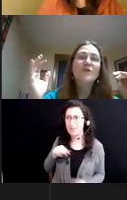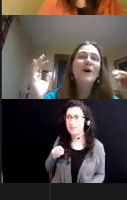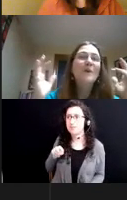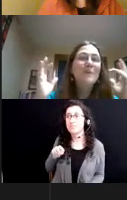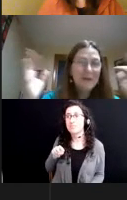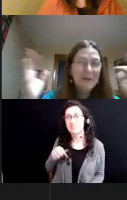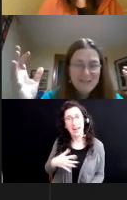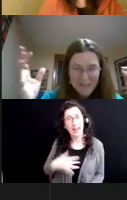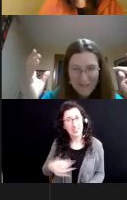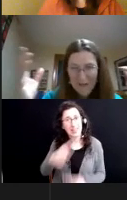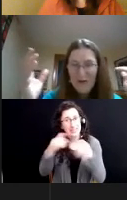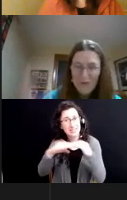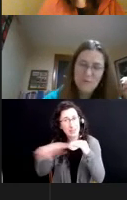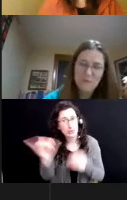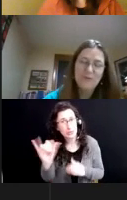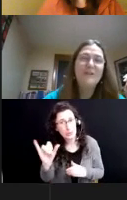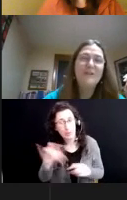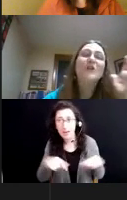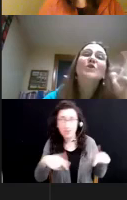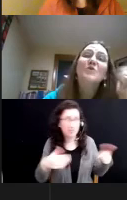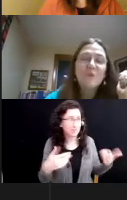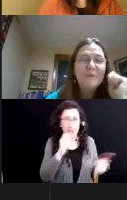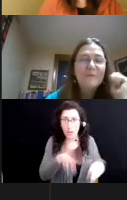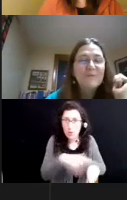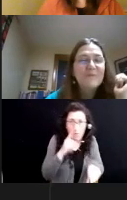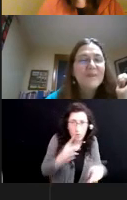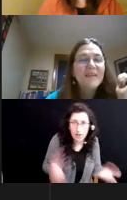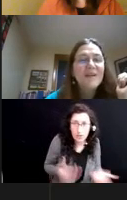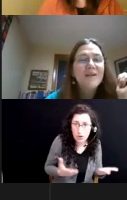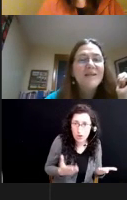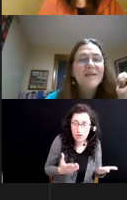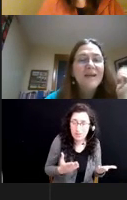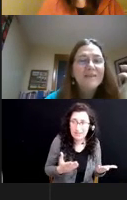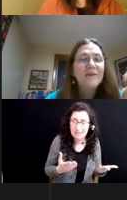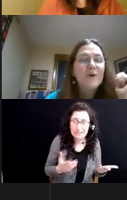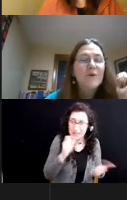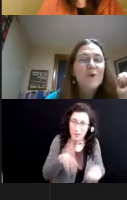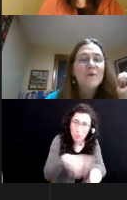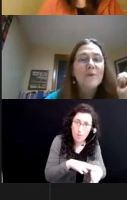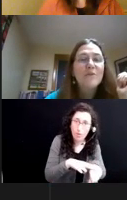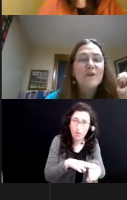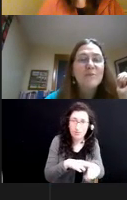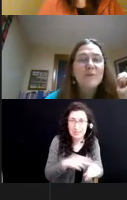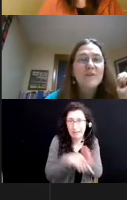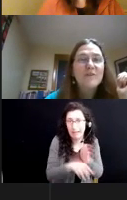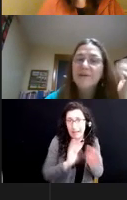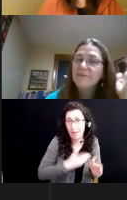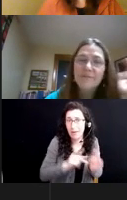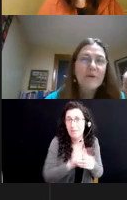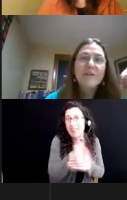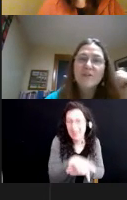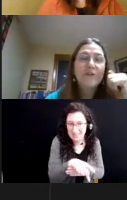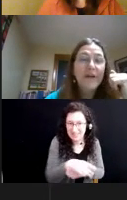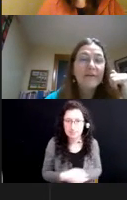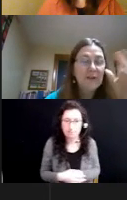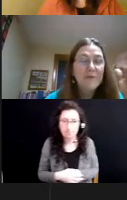desert too, but this is not normal for here, not usual. And there we go, warmer and more variable winters. And